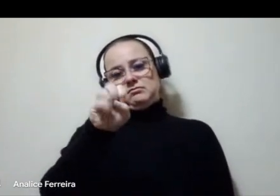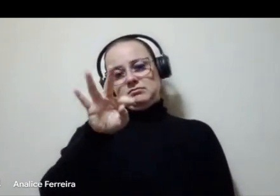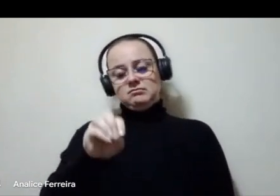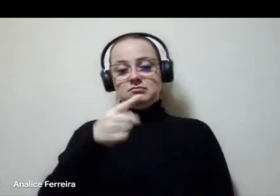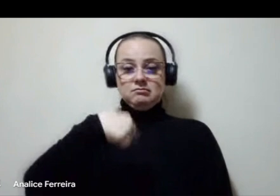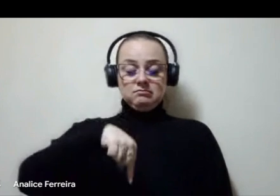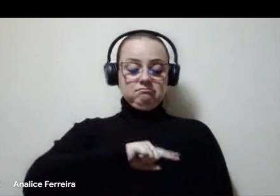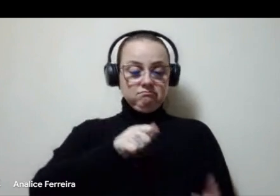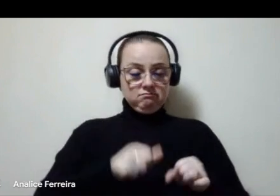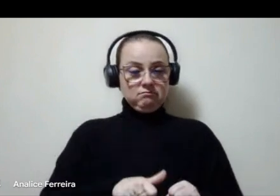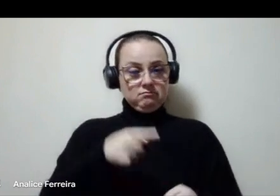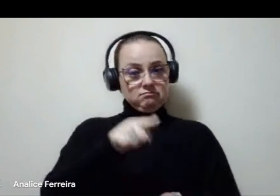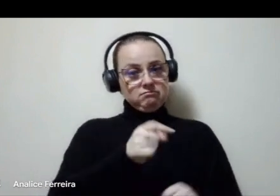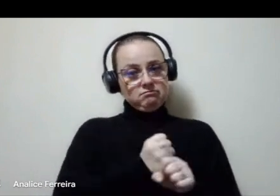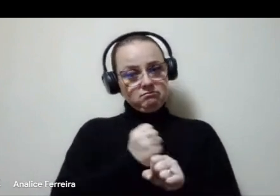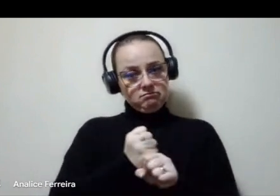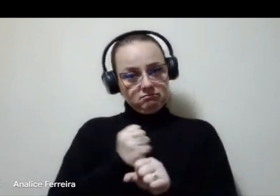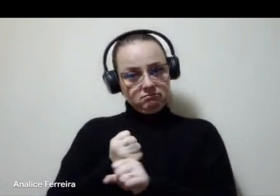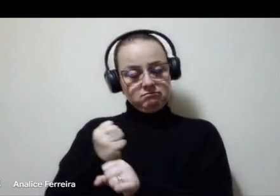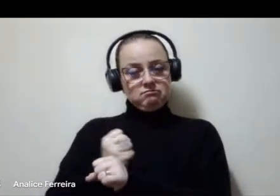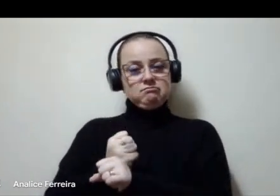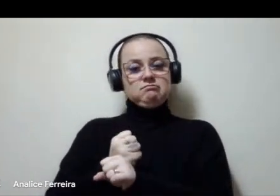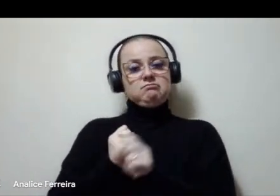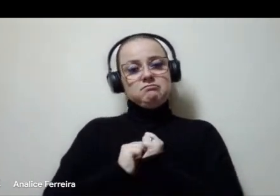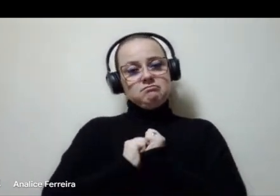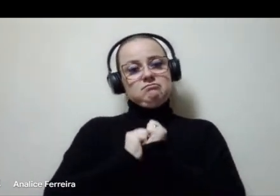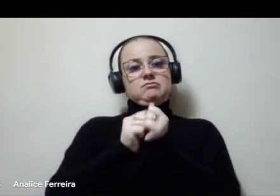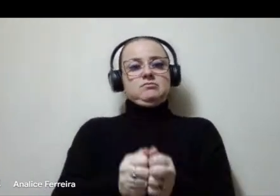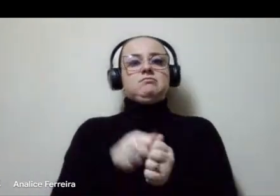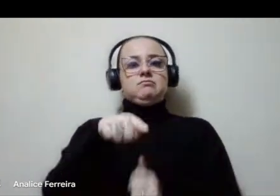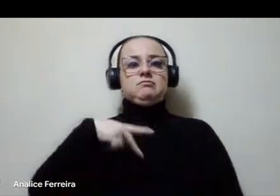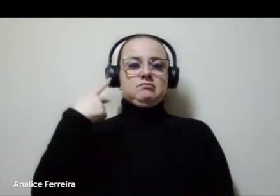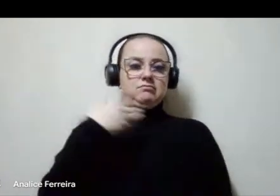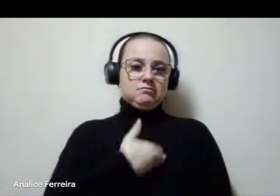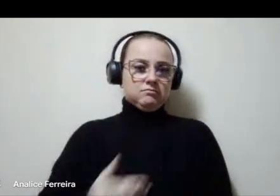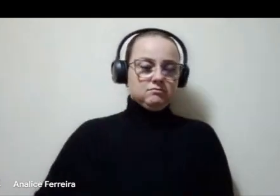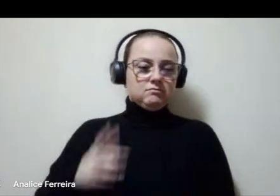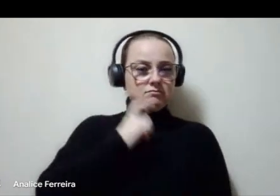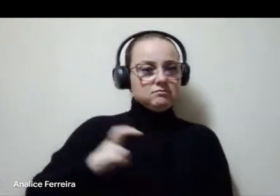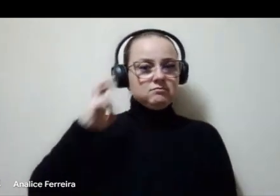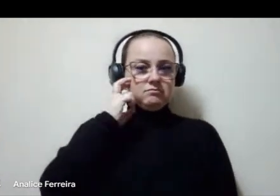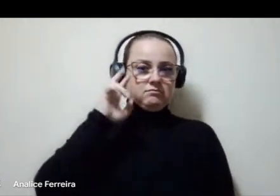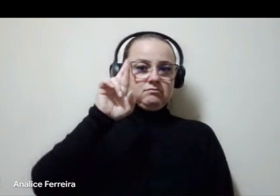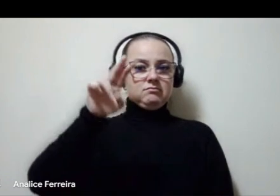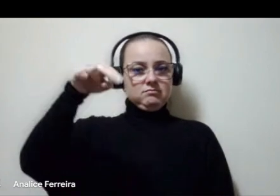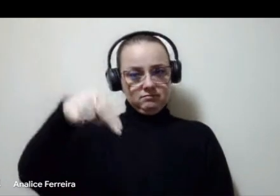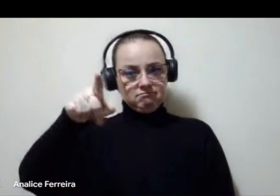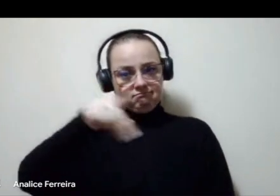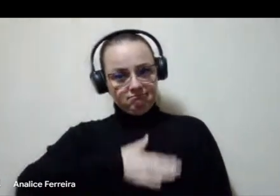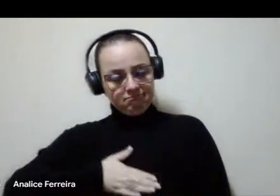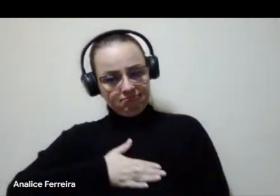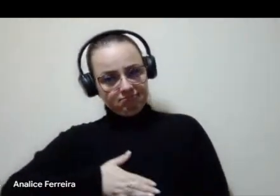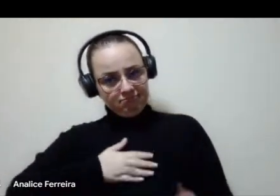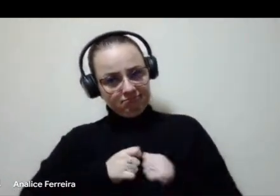build together and together this political public culture in Rio Grande do Norte. It's a pleasure to be here with